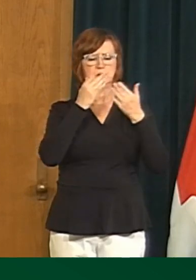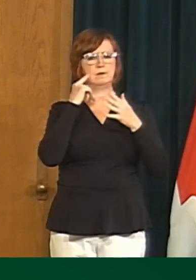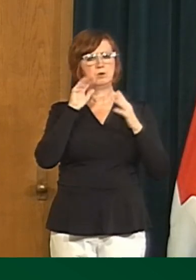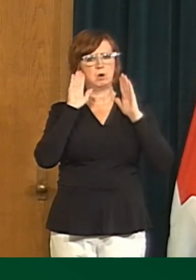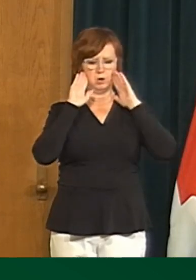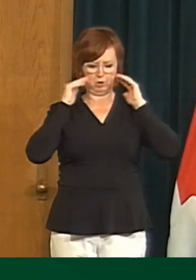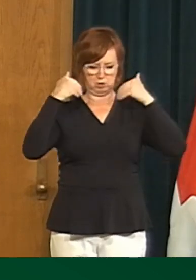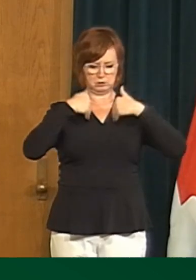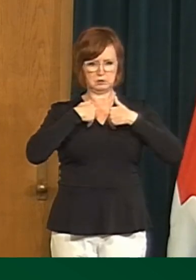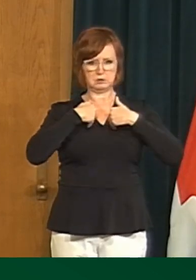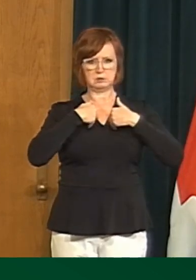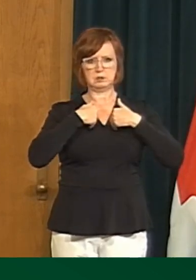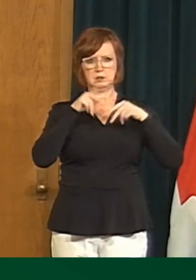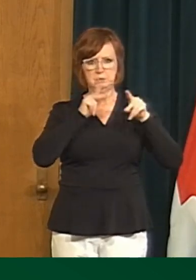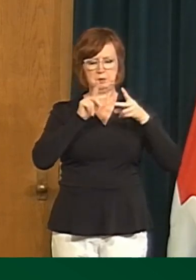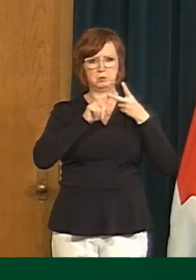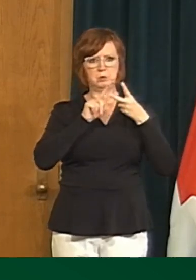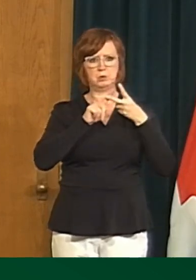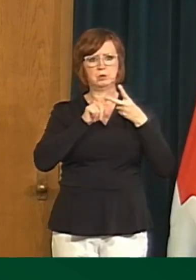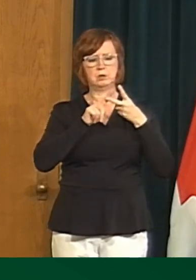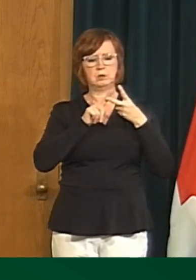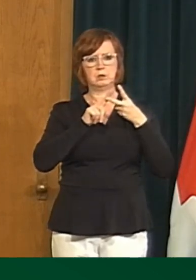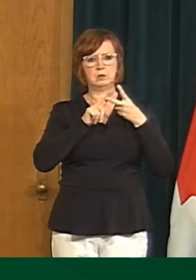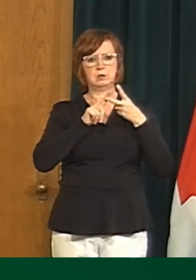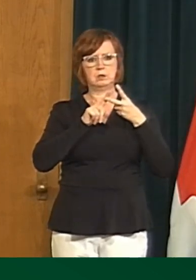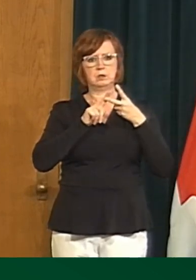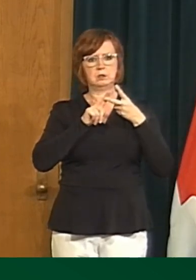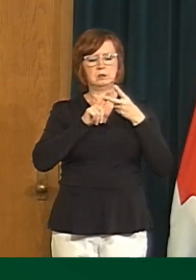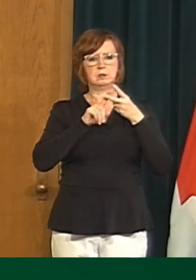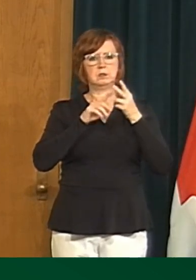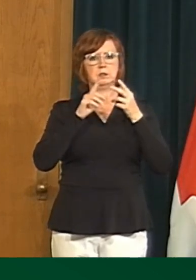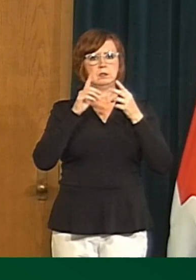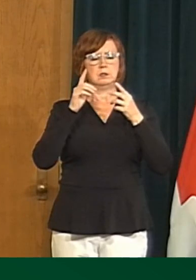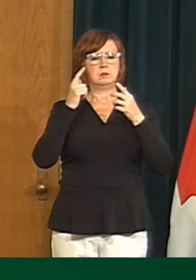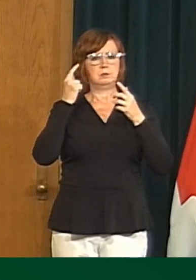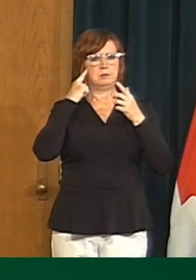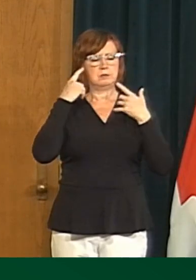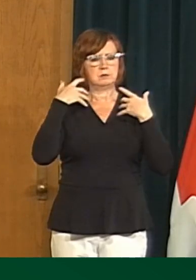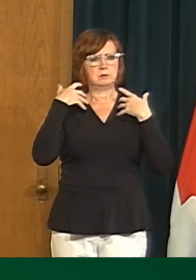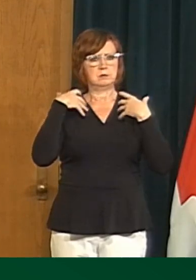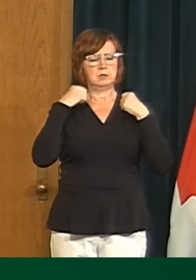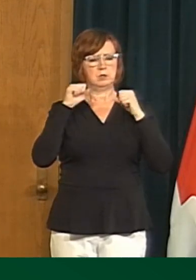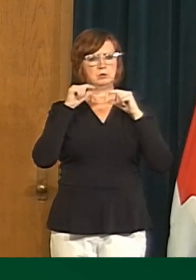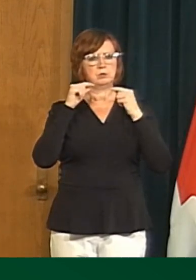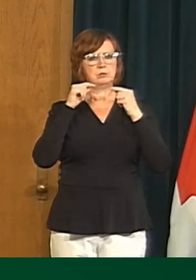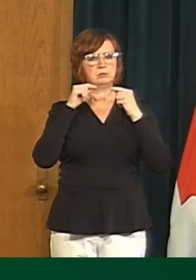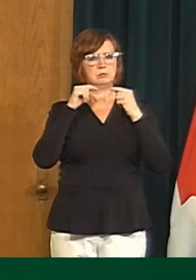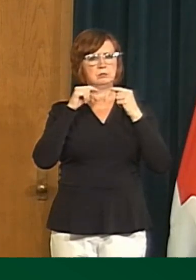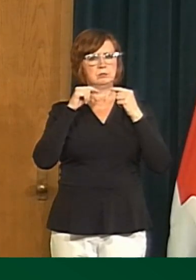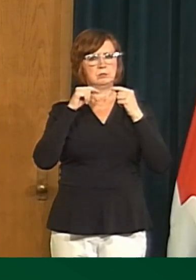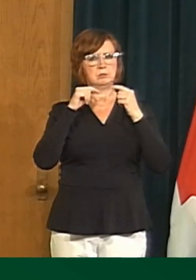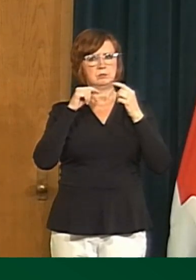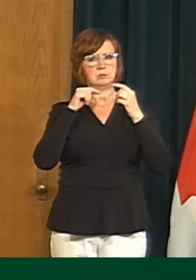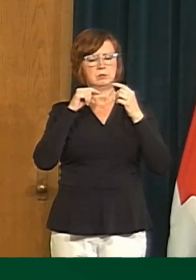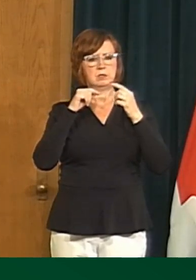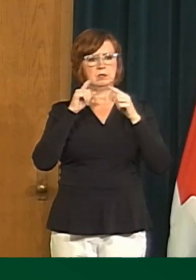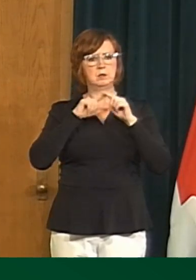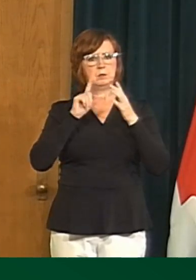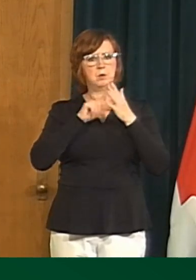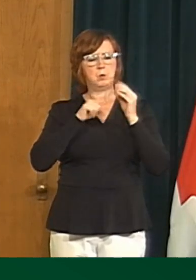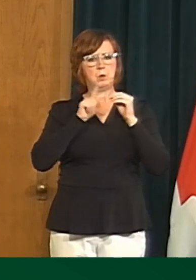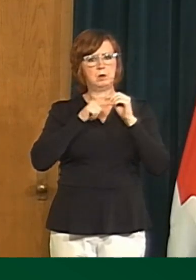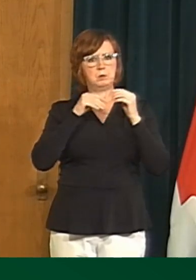reopen. How can you justify allowing hair salons, for example, to reopen, but not services for kids with